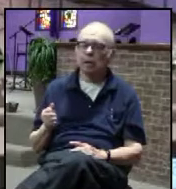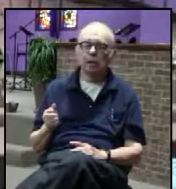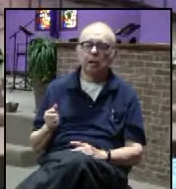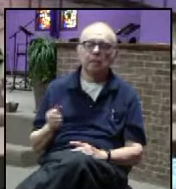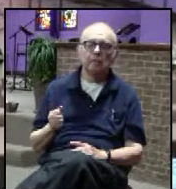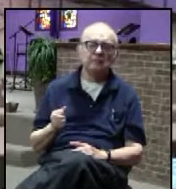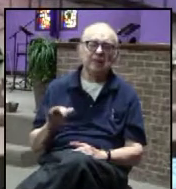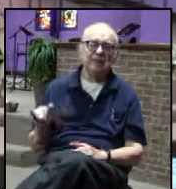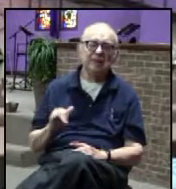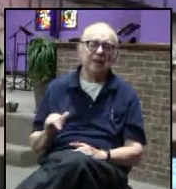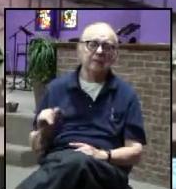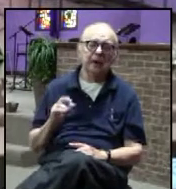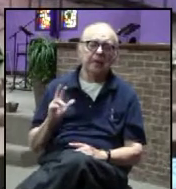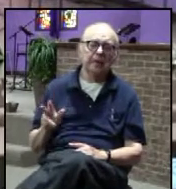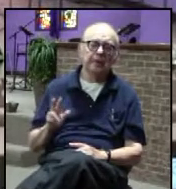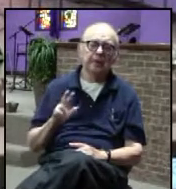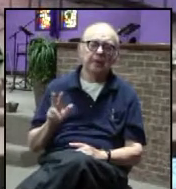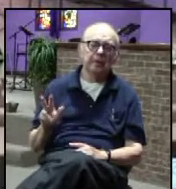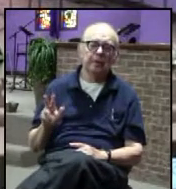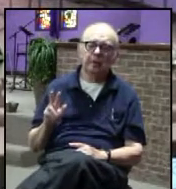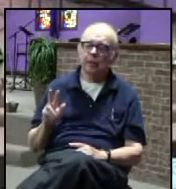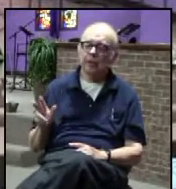32, 33 years ago.